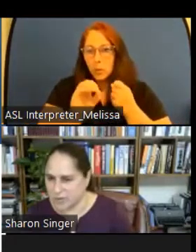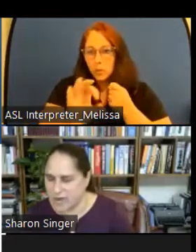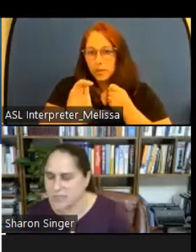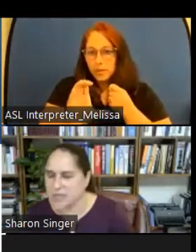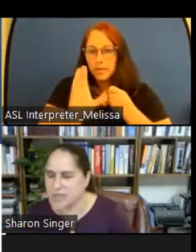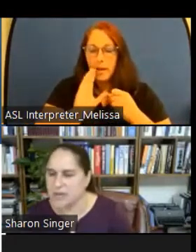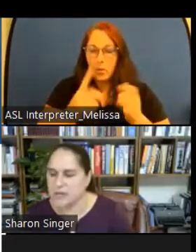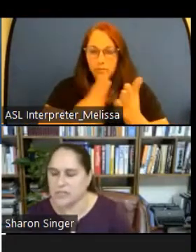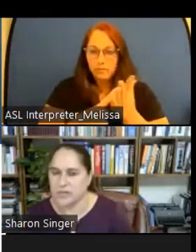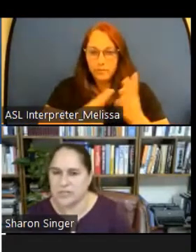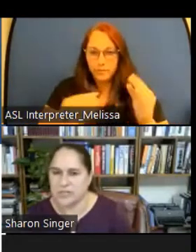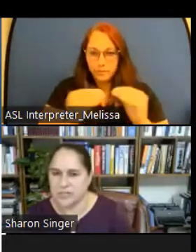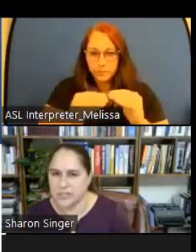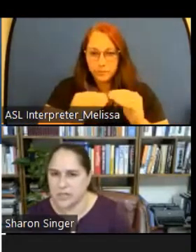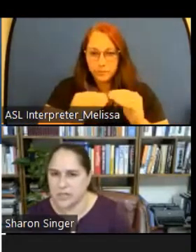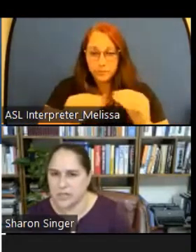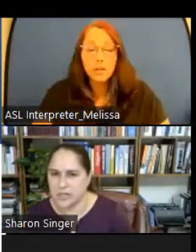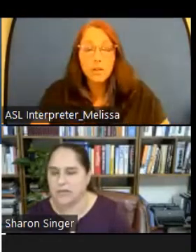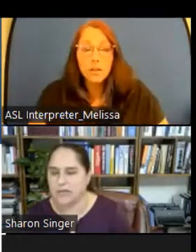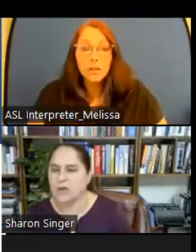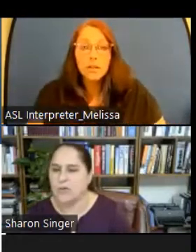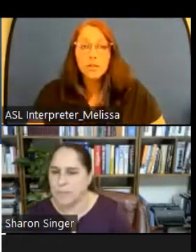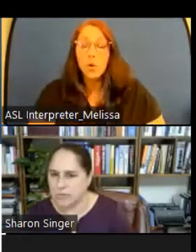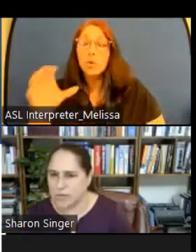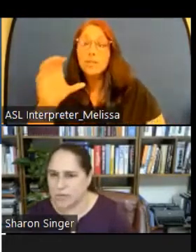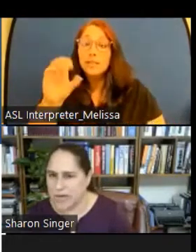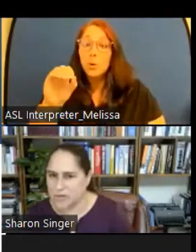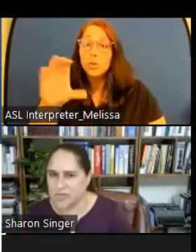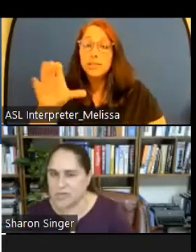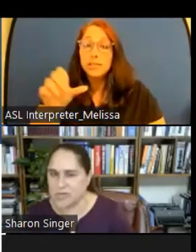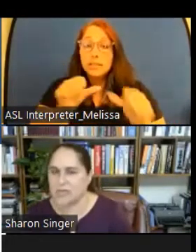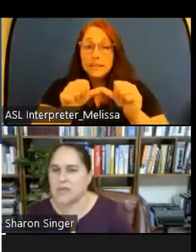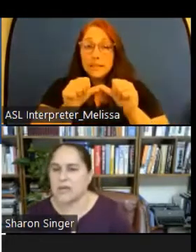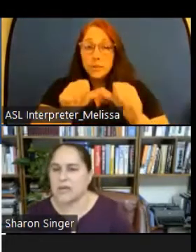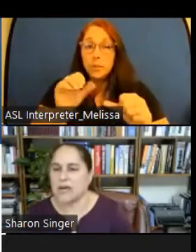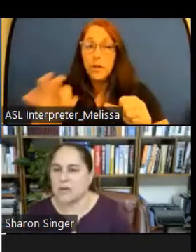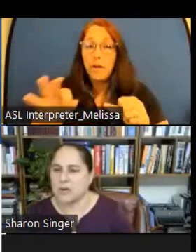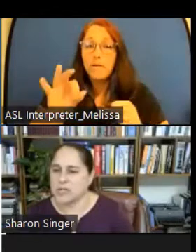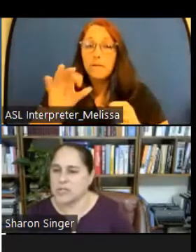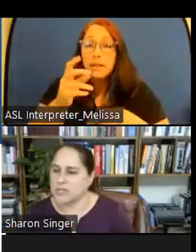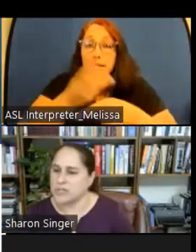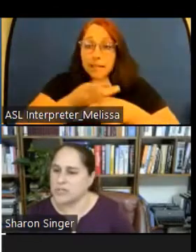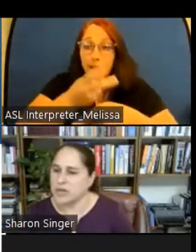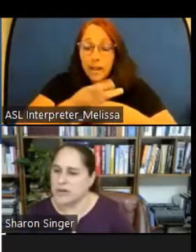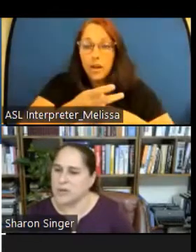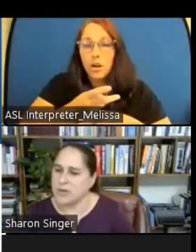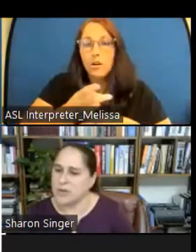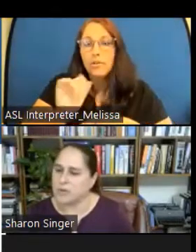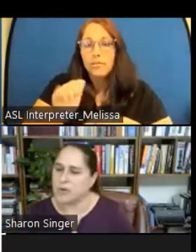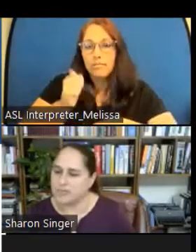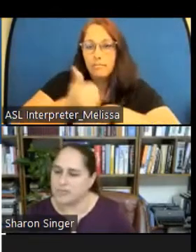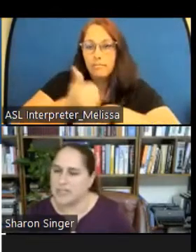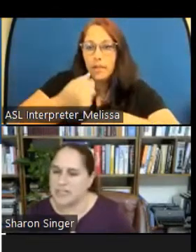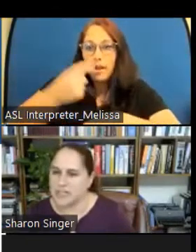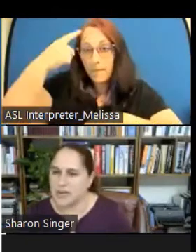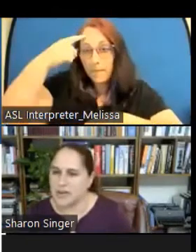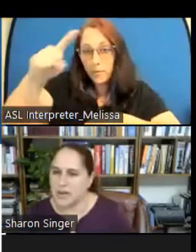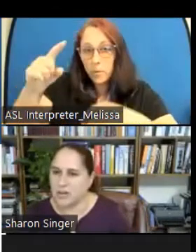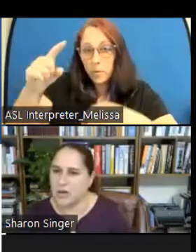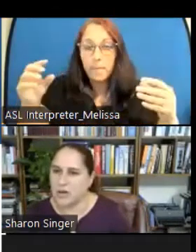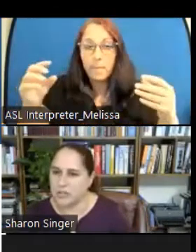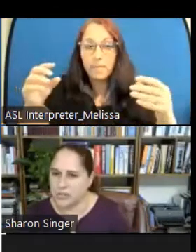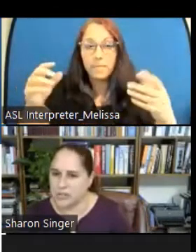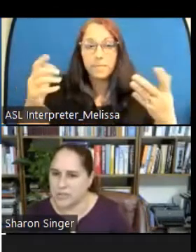supportive housing, which Marcella just talked about, rapid rehousing, which is for people who have less of